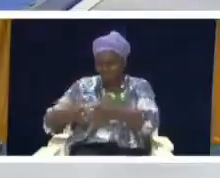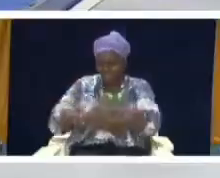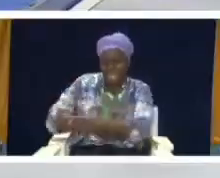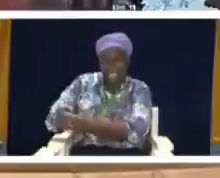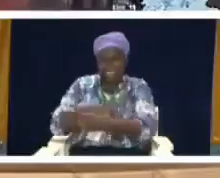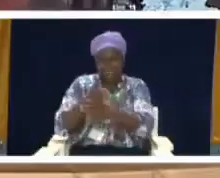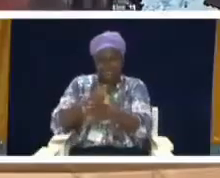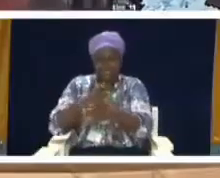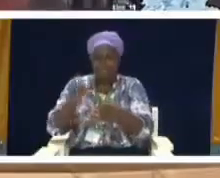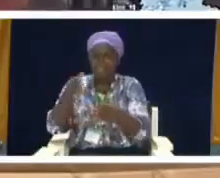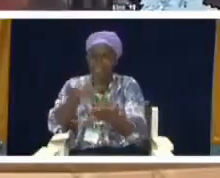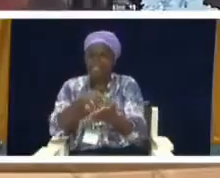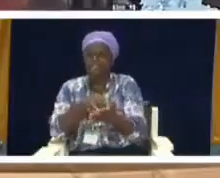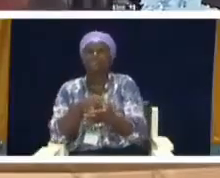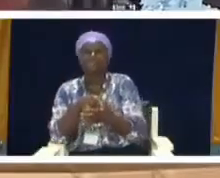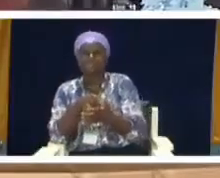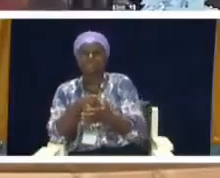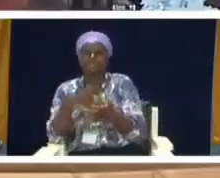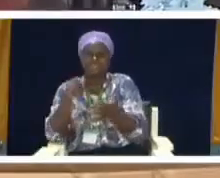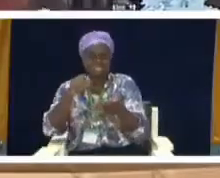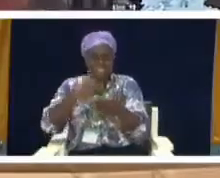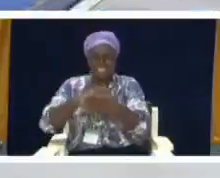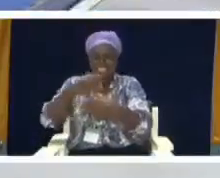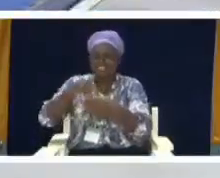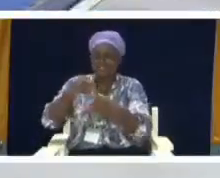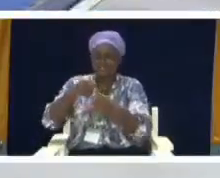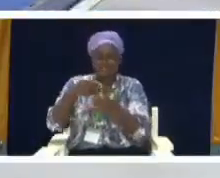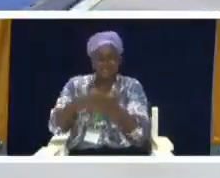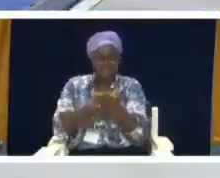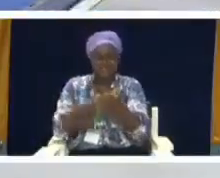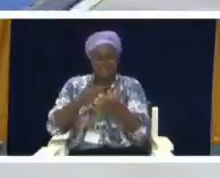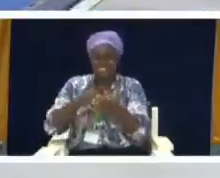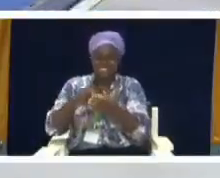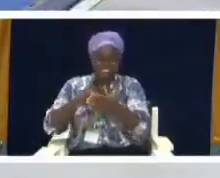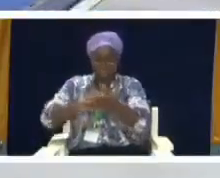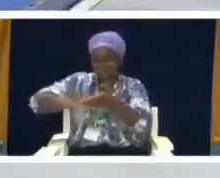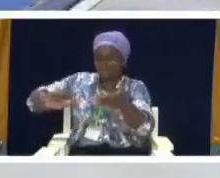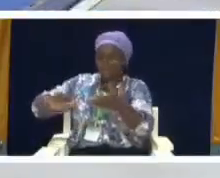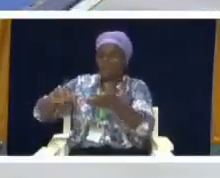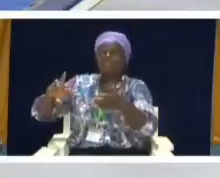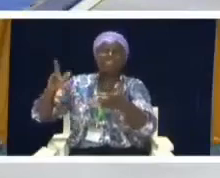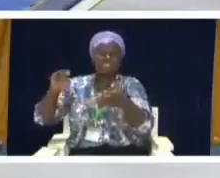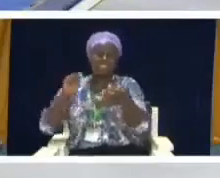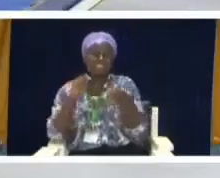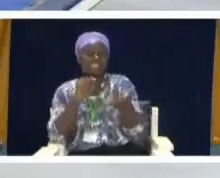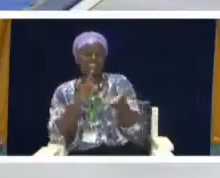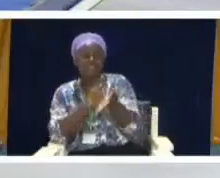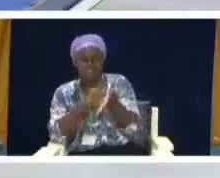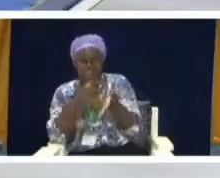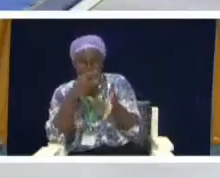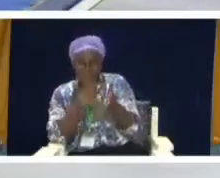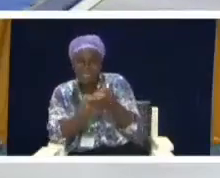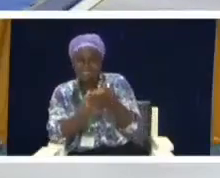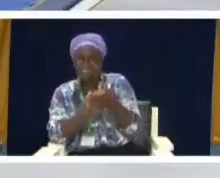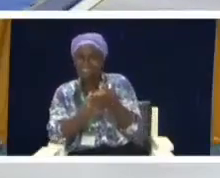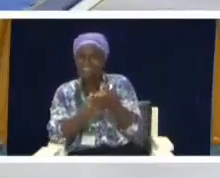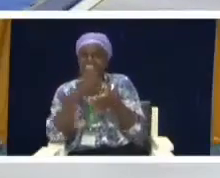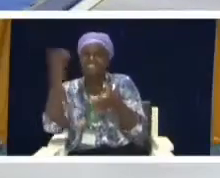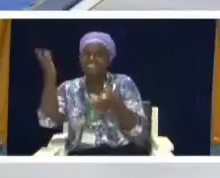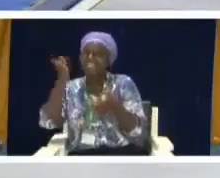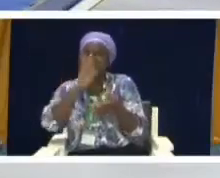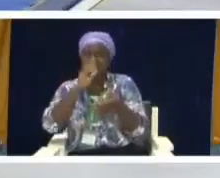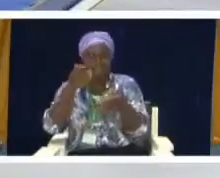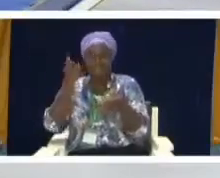for the evacuation, the scan, the doctor said what I'm seeing and what they wrote, they are two different